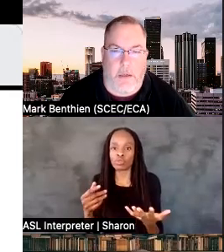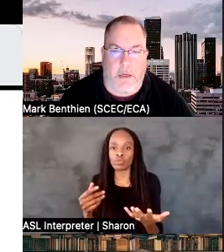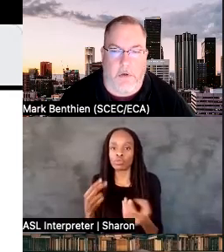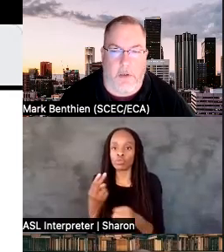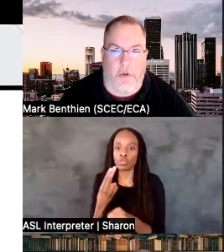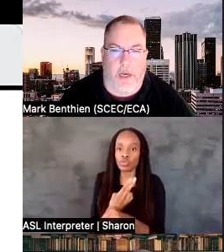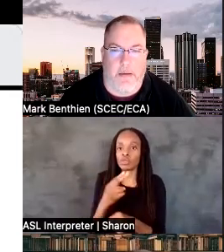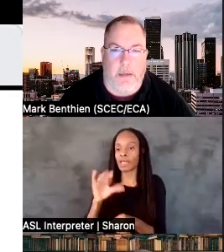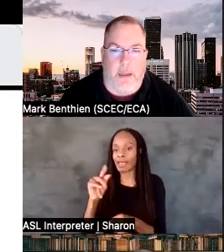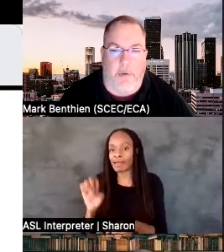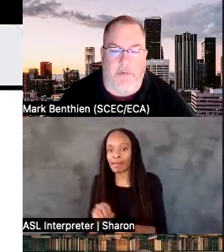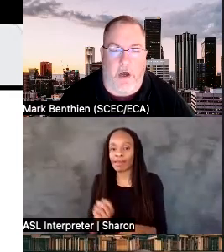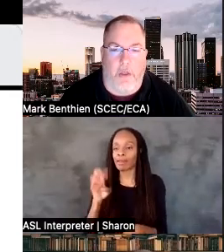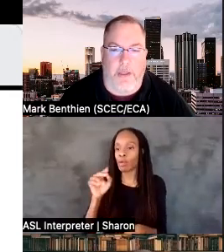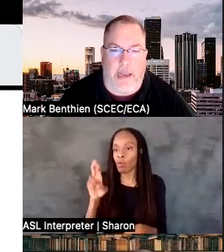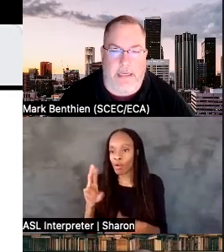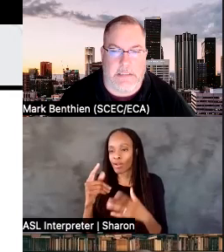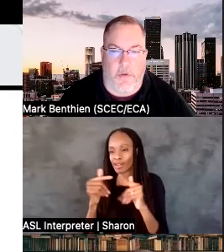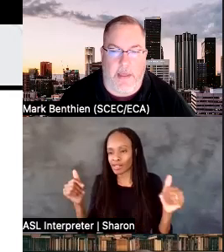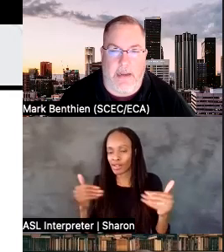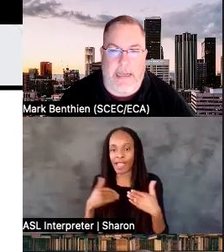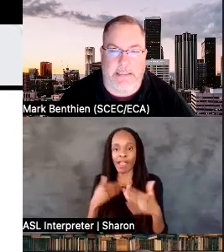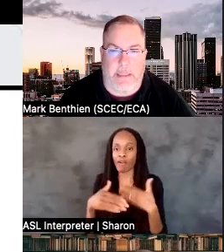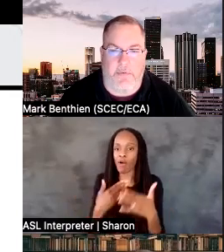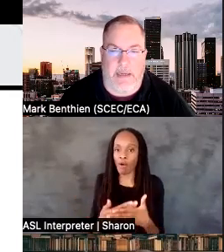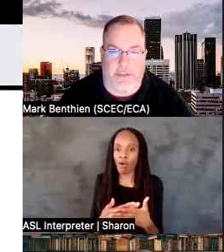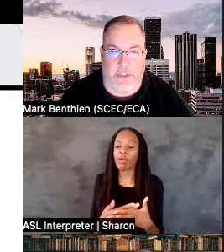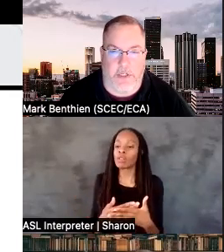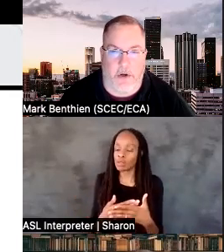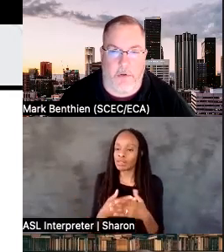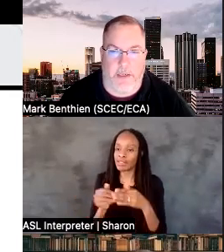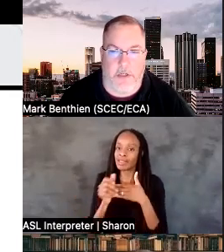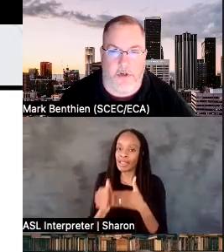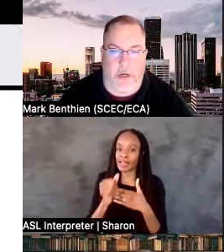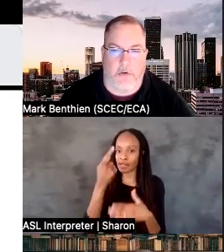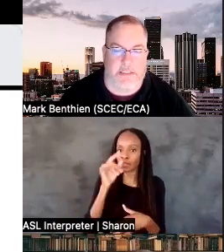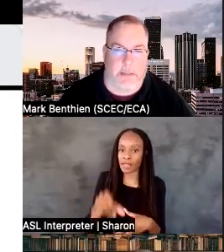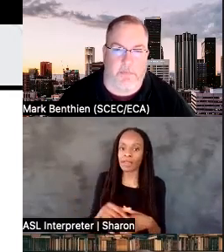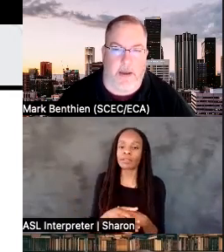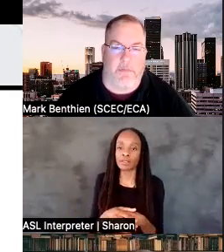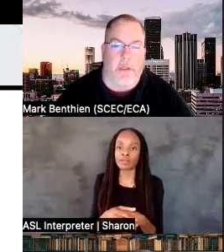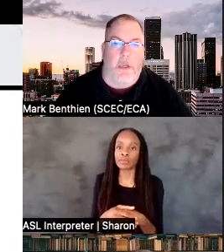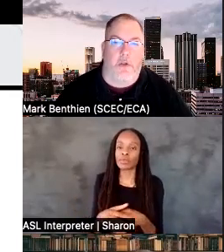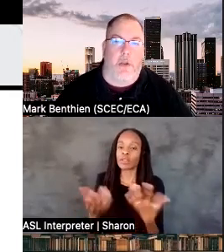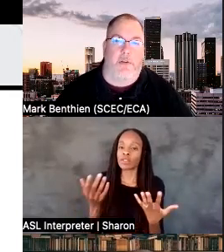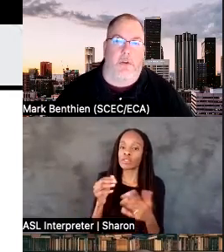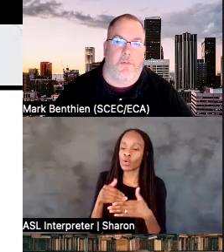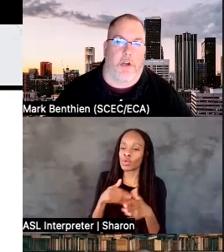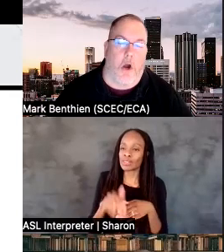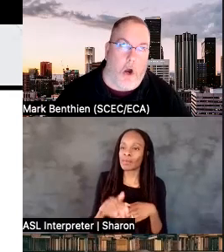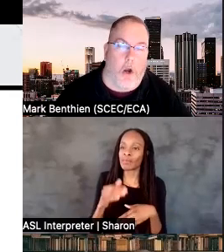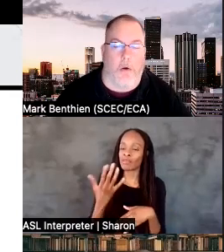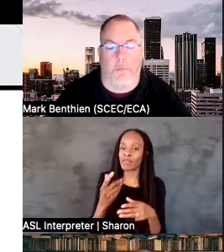that, lock, cover, and hold on. And we have all the guidance for that at step 5 as shown here, earthquakecountry.org/step 5, including what to